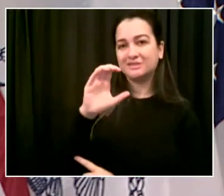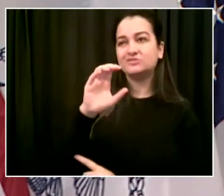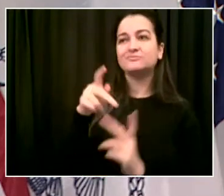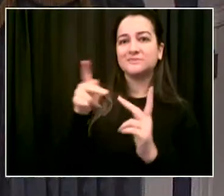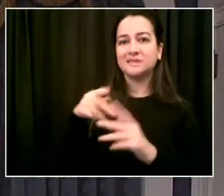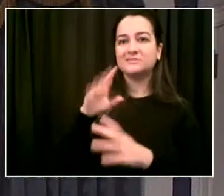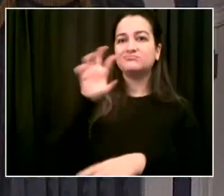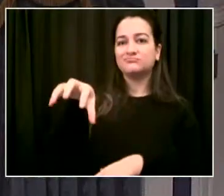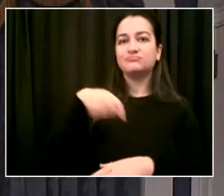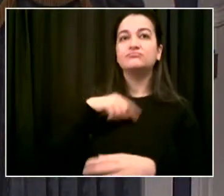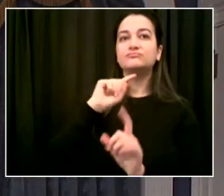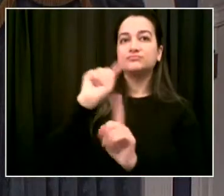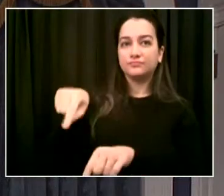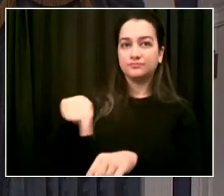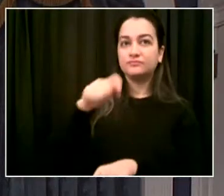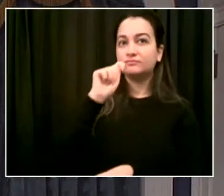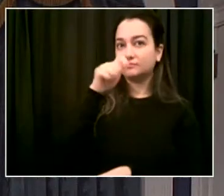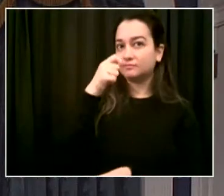ahead.